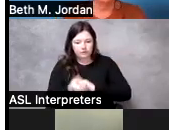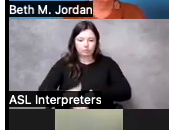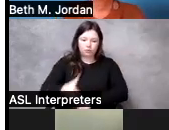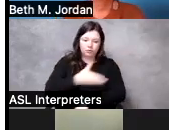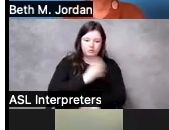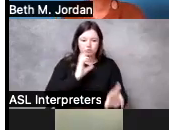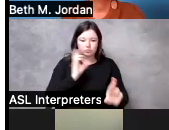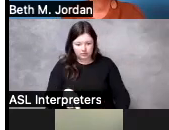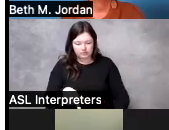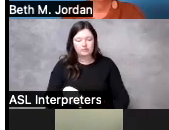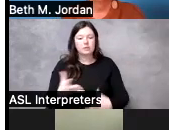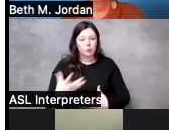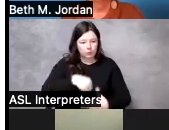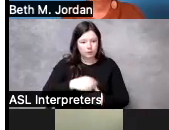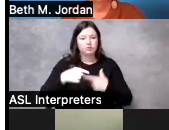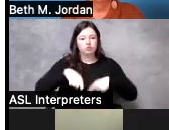during crises.